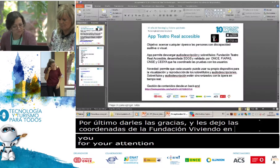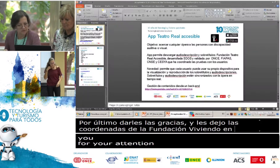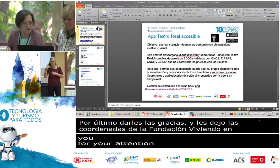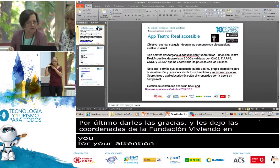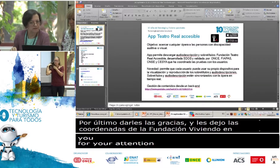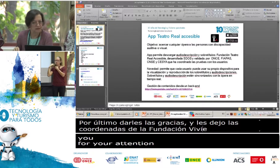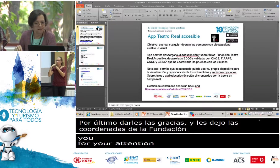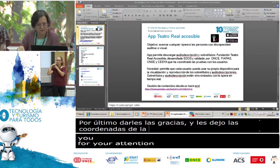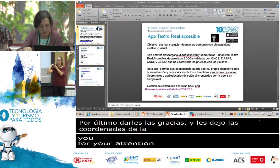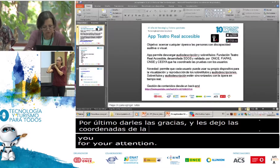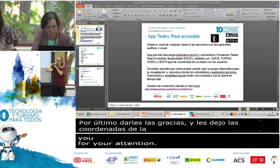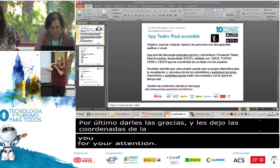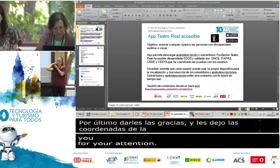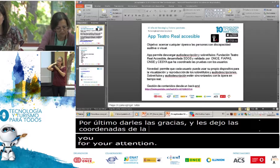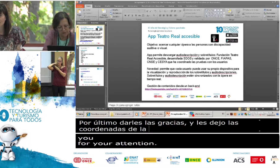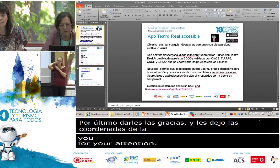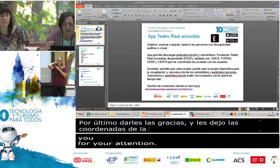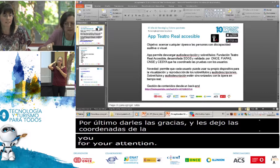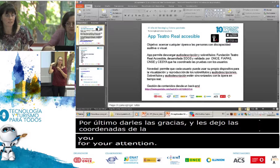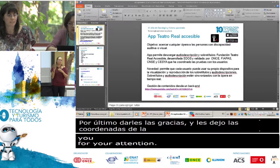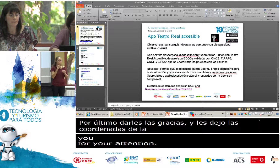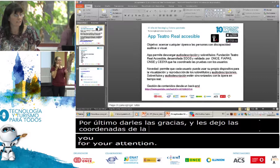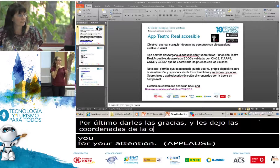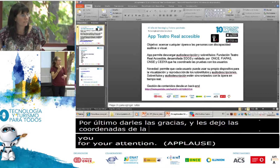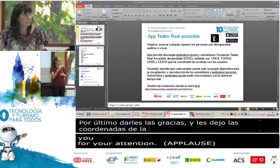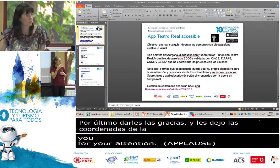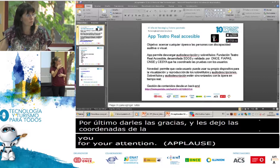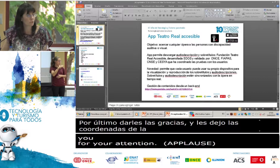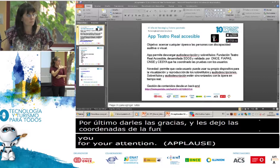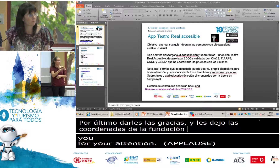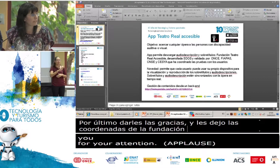Bueno, pues muchas gracias, Mar. Thank you, Mar.